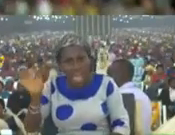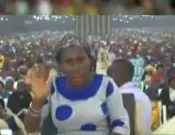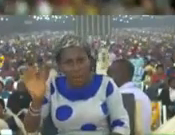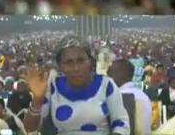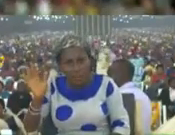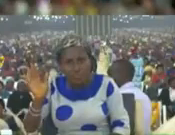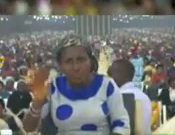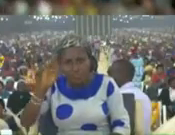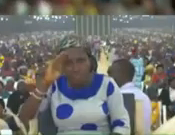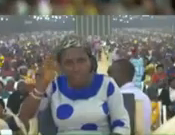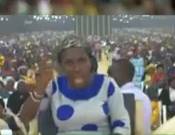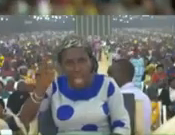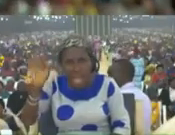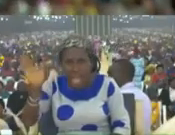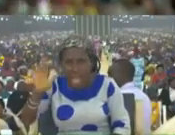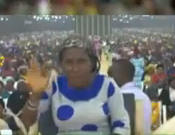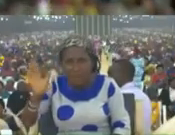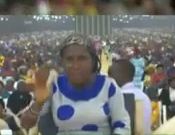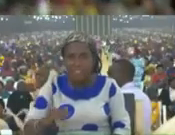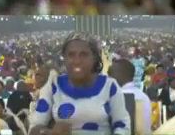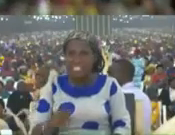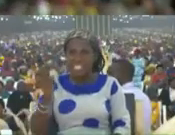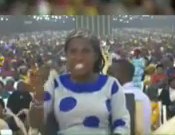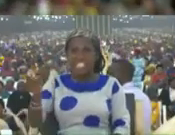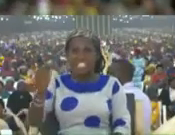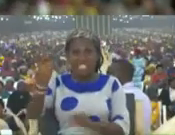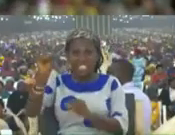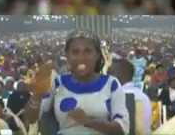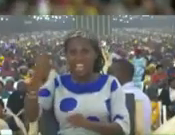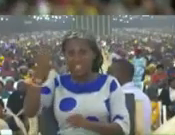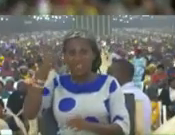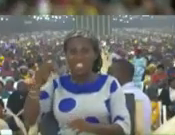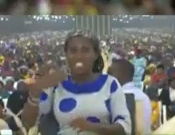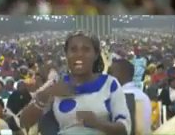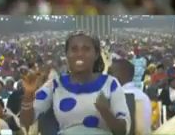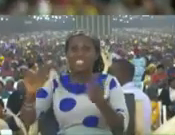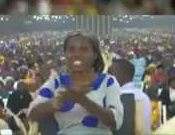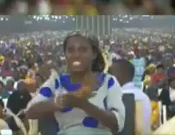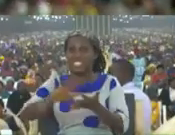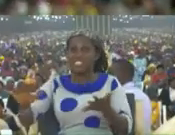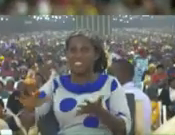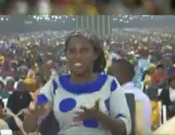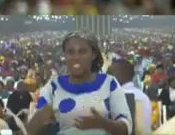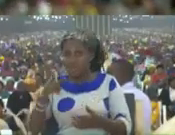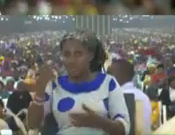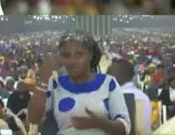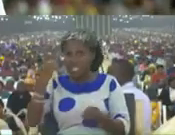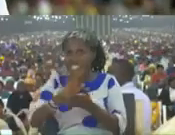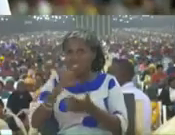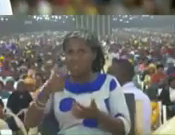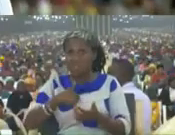you thought you had destroyed my dream. I am here.